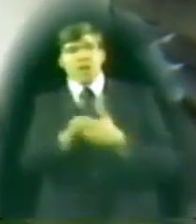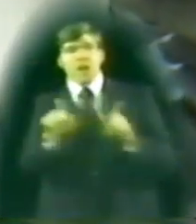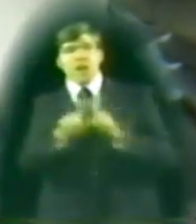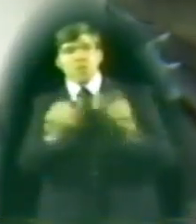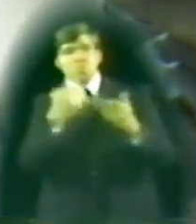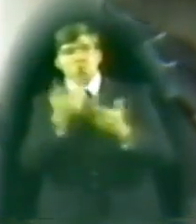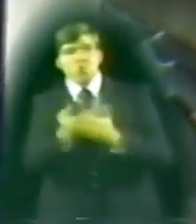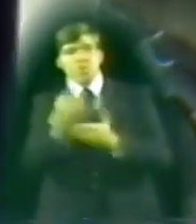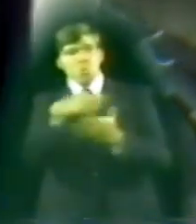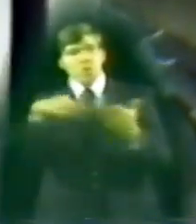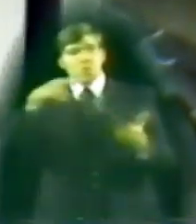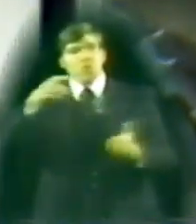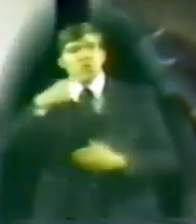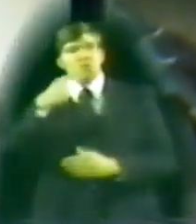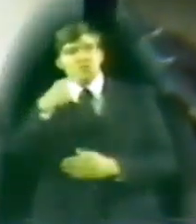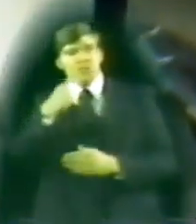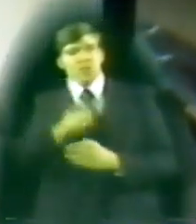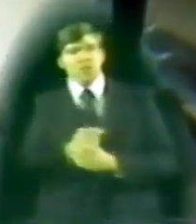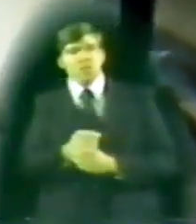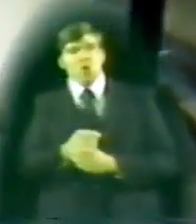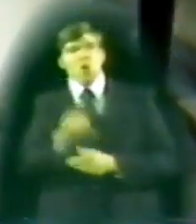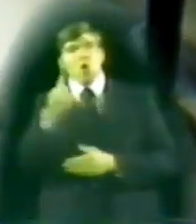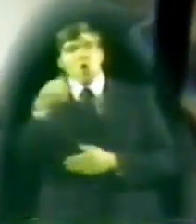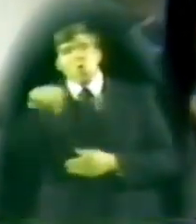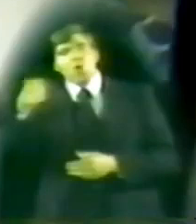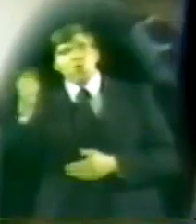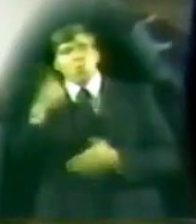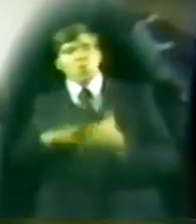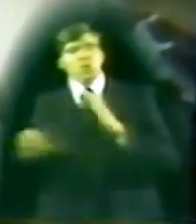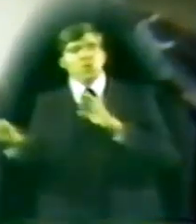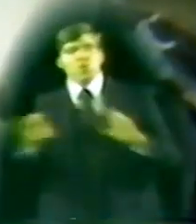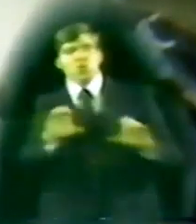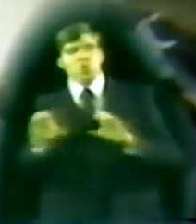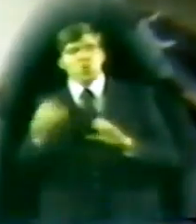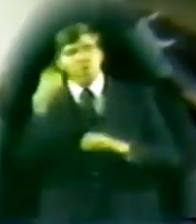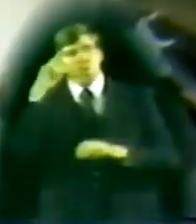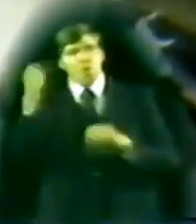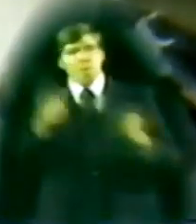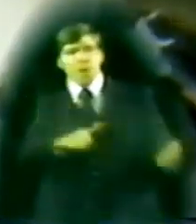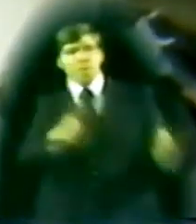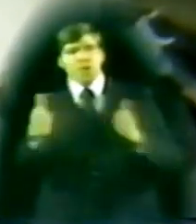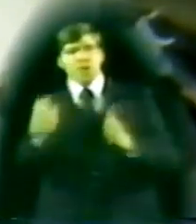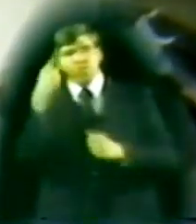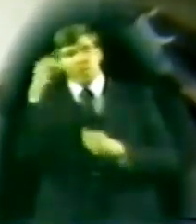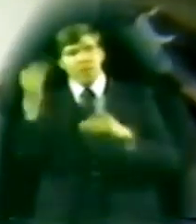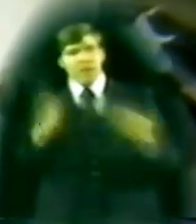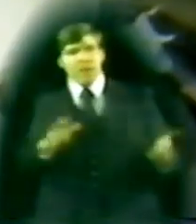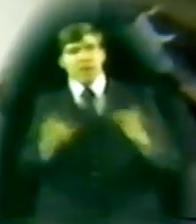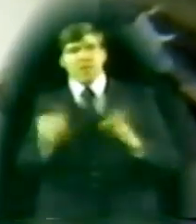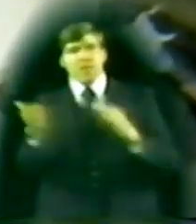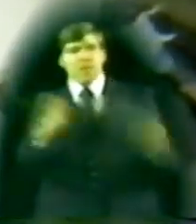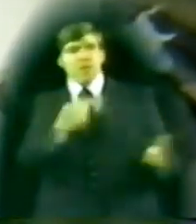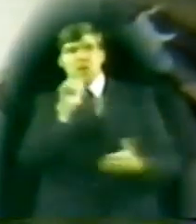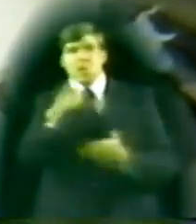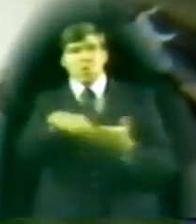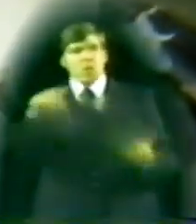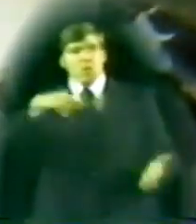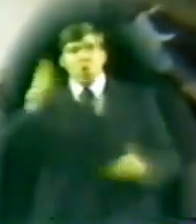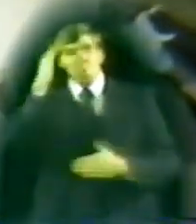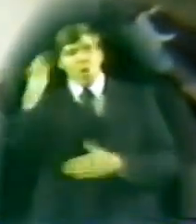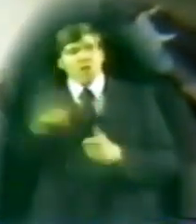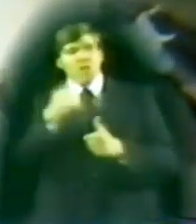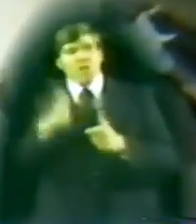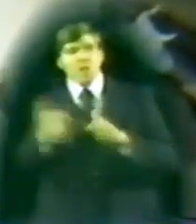of the resurrection, saying, "Else what shall they do which are baptized for the dead, if the dead rise not at all? Why are